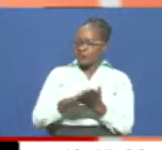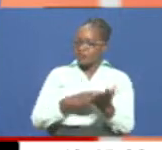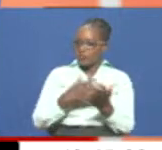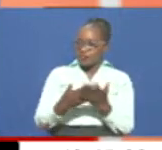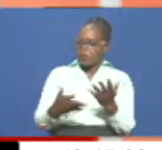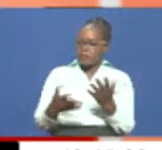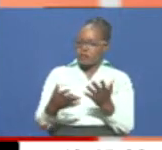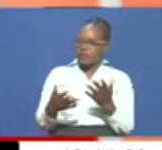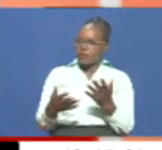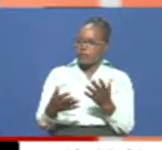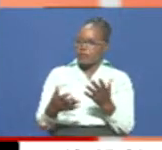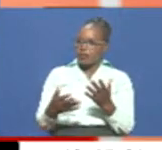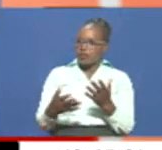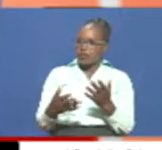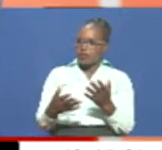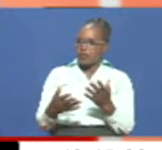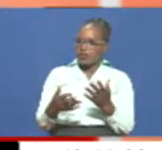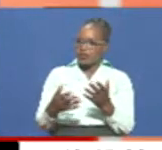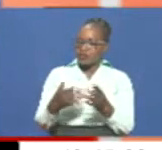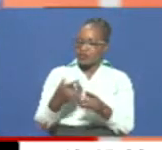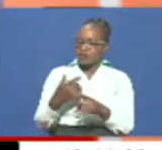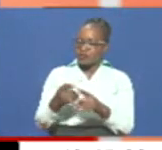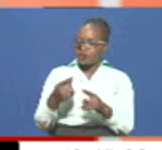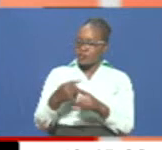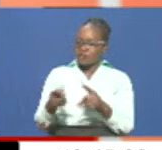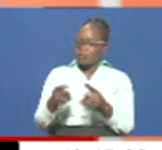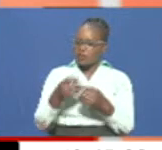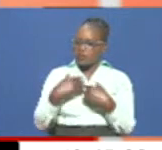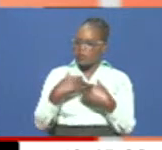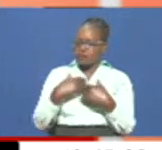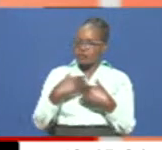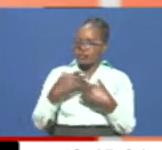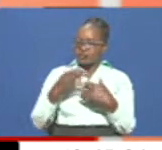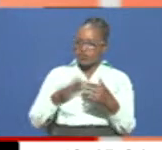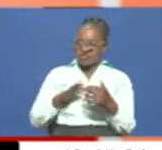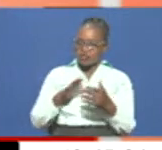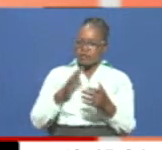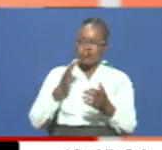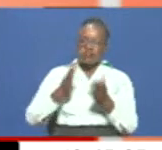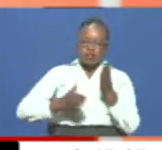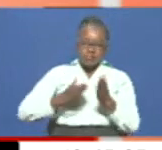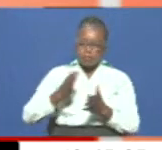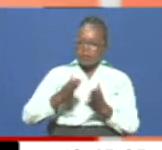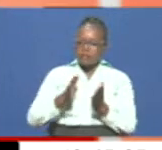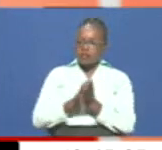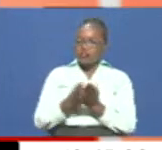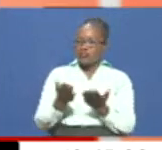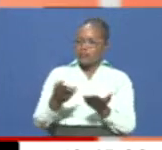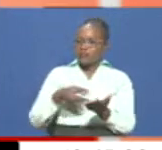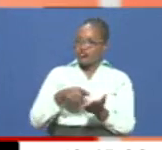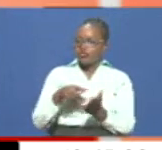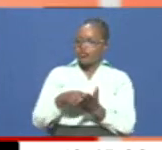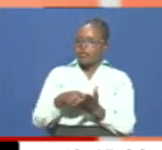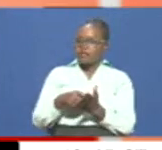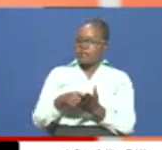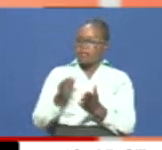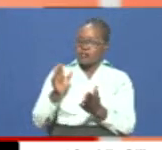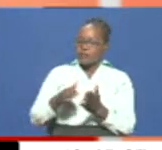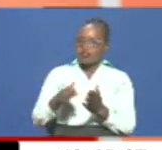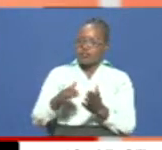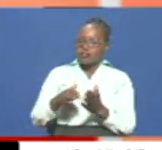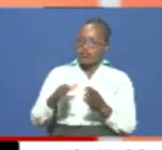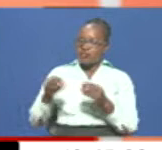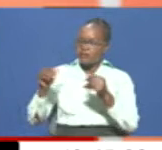netball, for now we know it's the women's netball who are in the running. Mm-hmm. So just by that, it means the women have a head start by a number